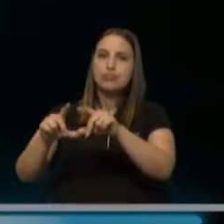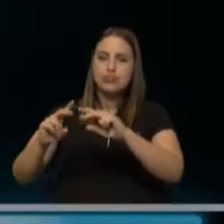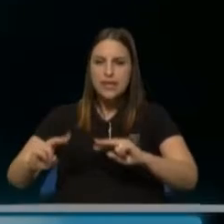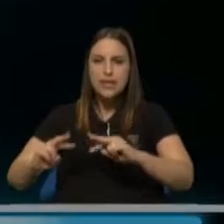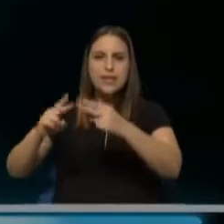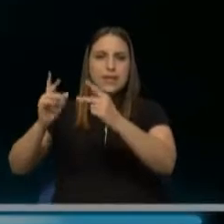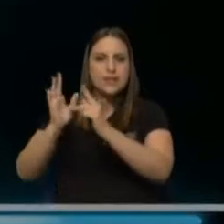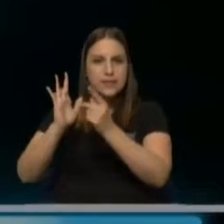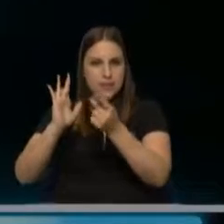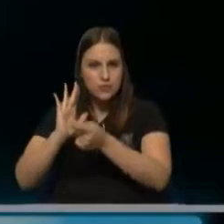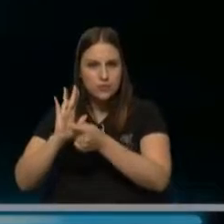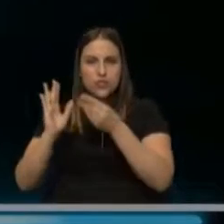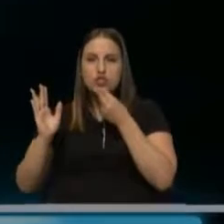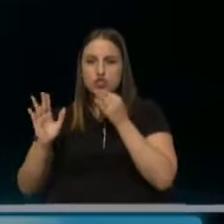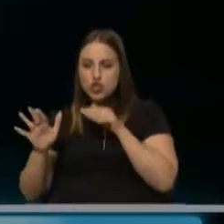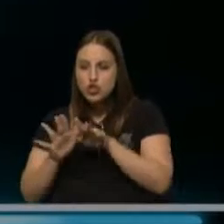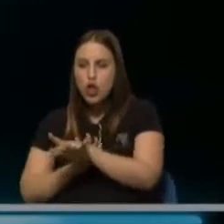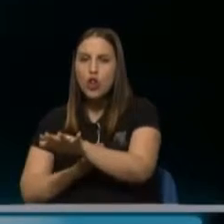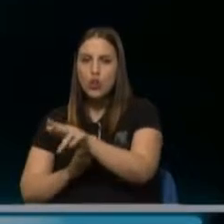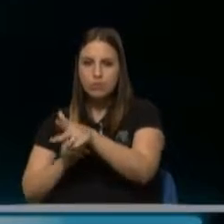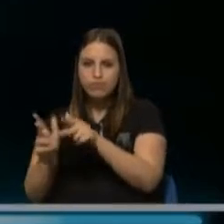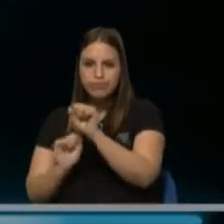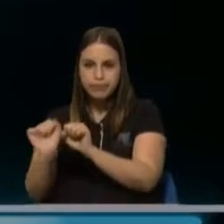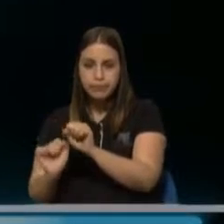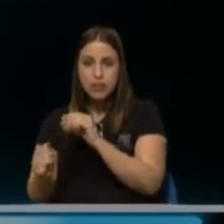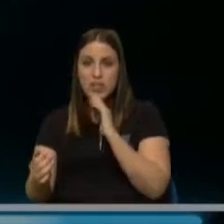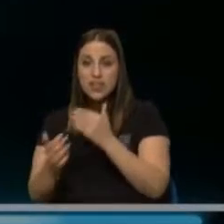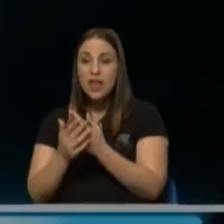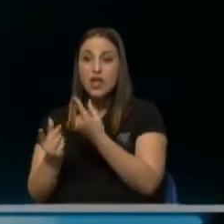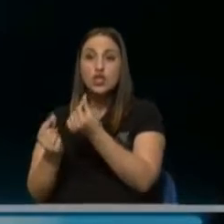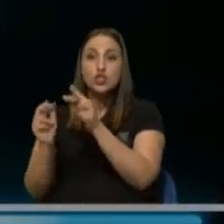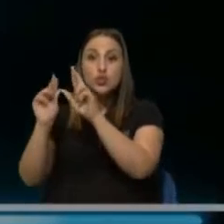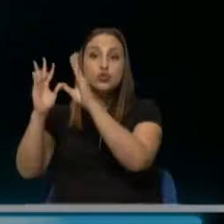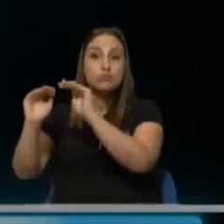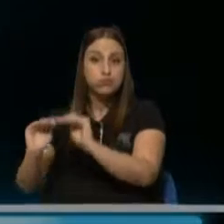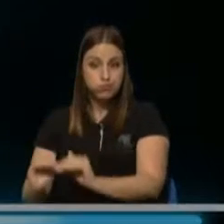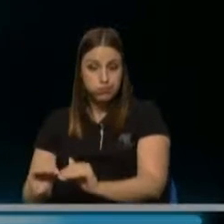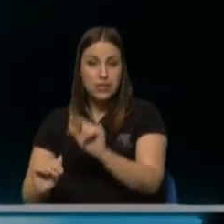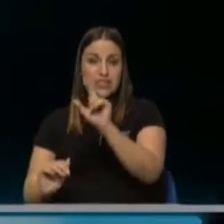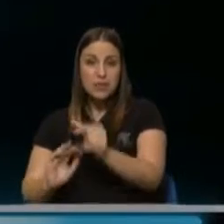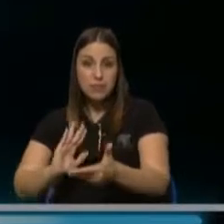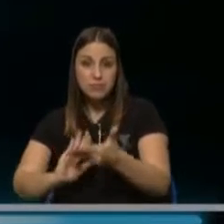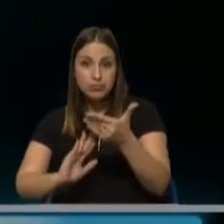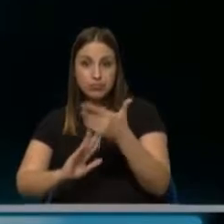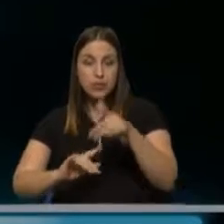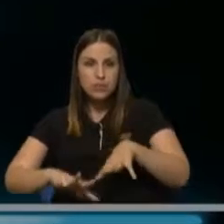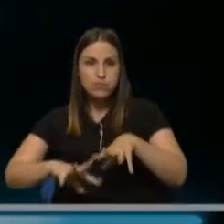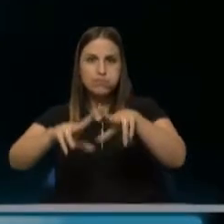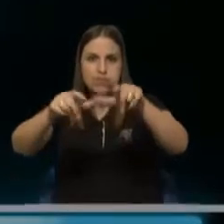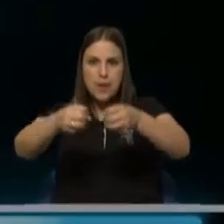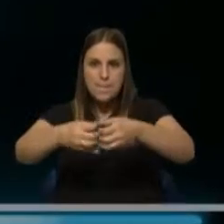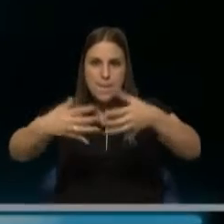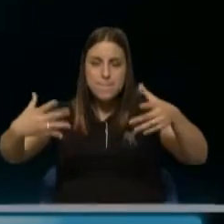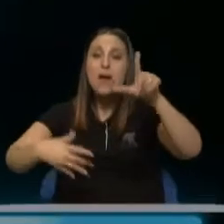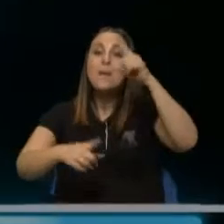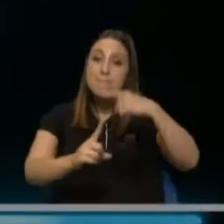the solar industry, which help to reduce the cost, accelerating the deployment, and be